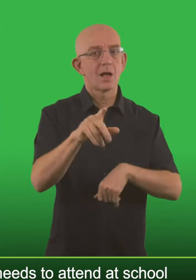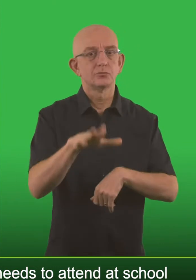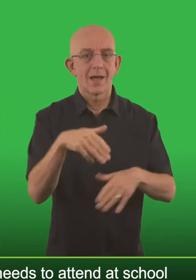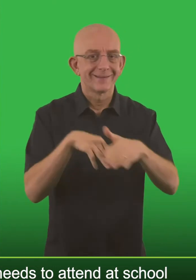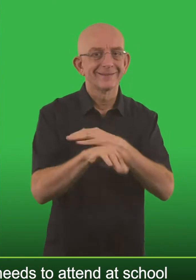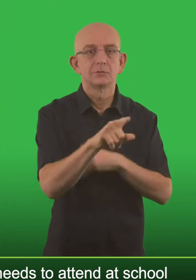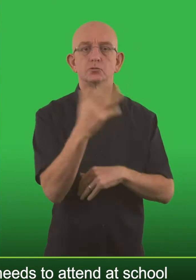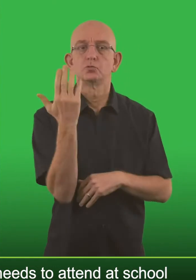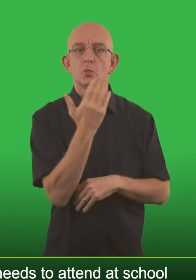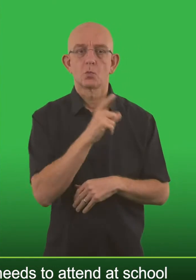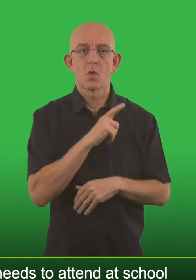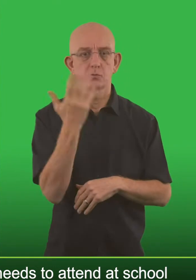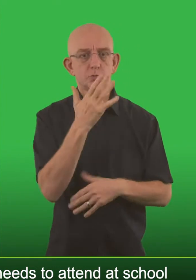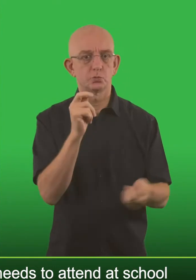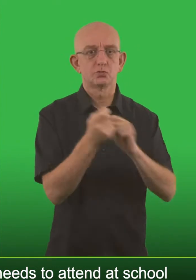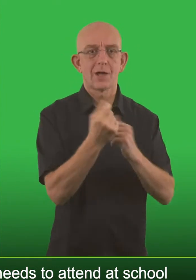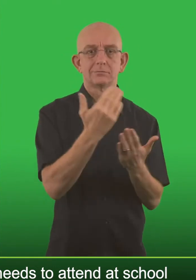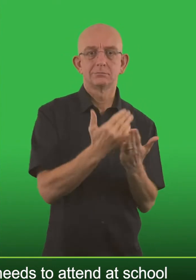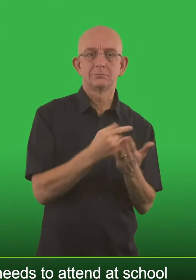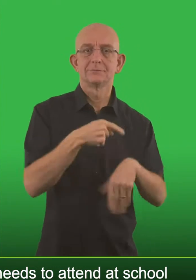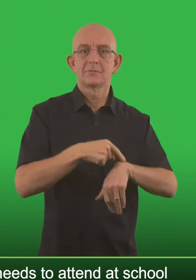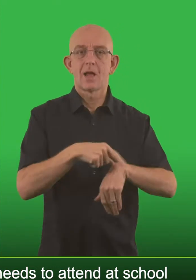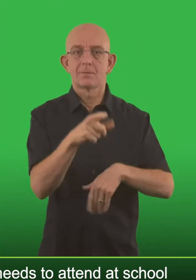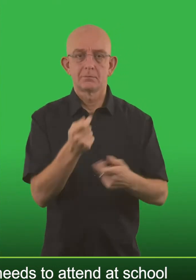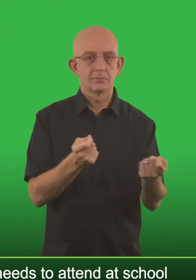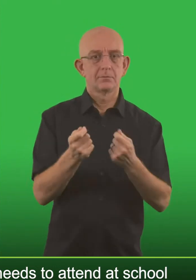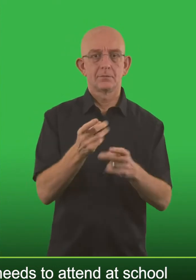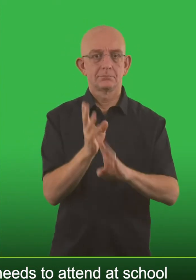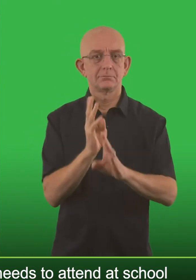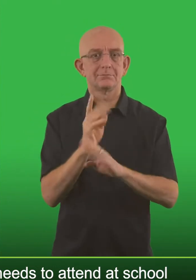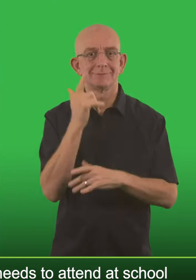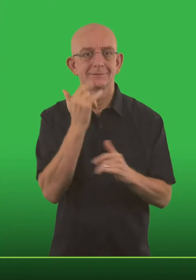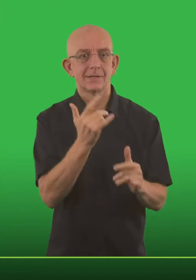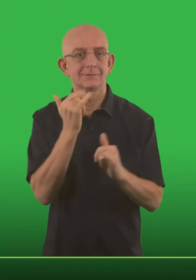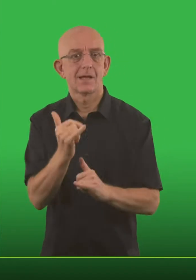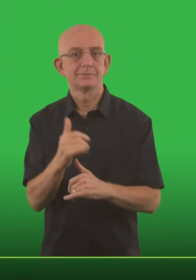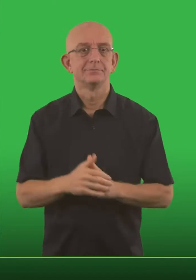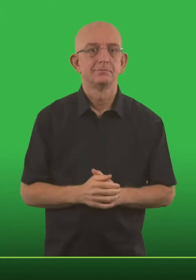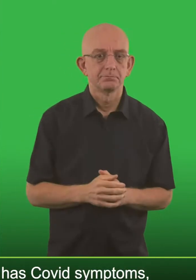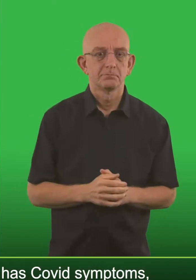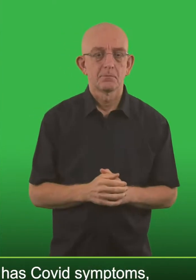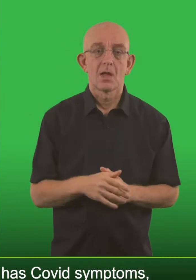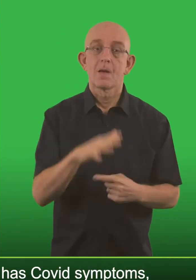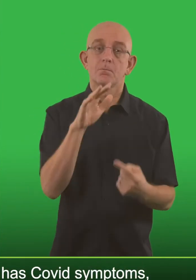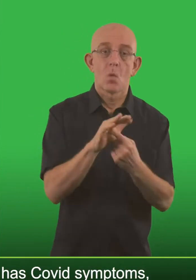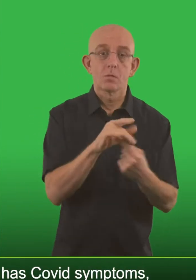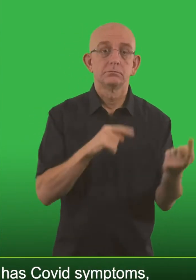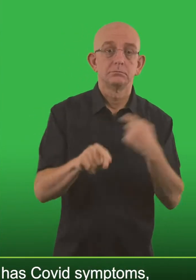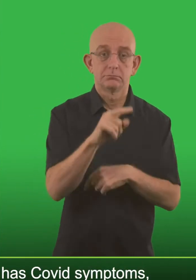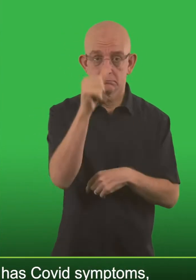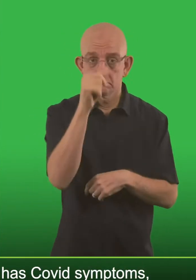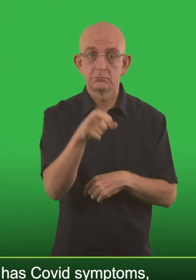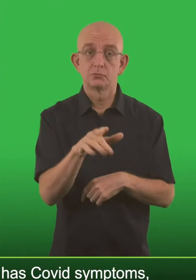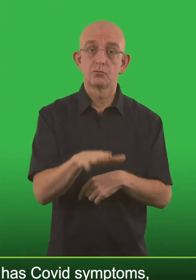your child needs to attend at school, because schools are changing times to help manage their on-site testing. Still really important though, if